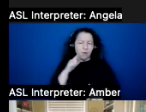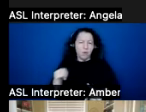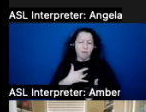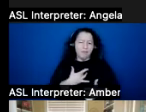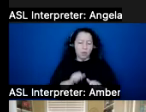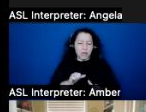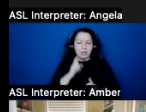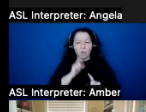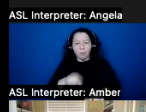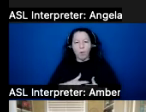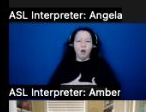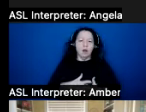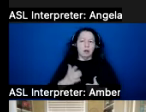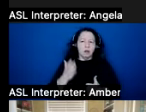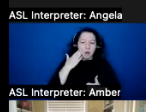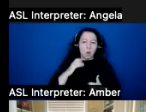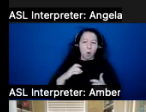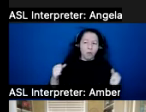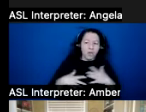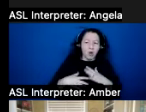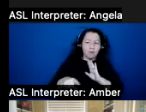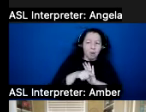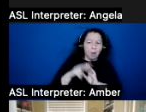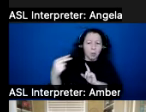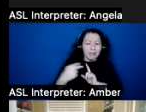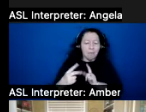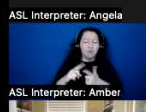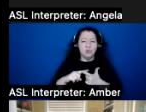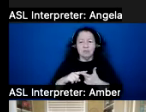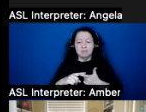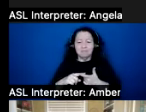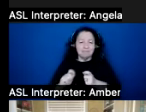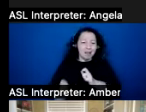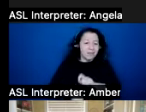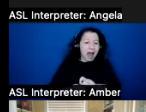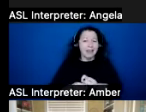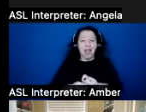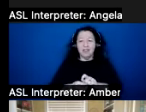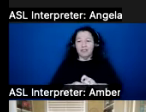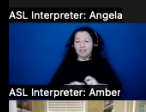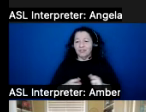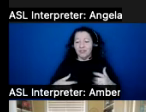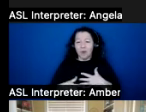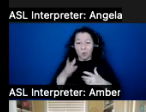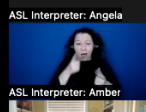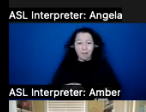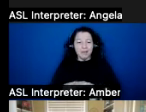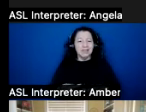all of that comes in to that, and then the distrust in the system, ultimately, I